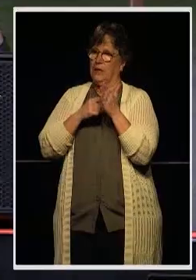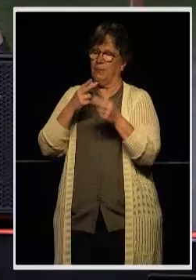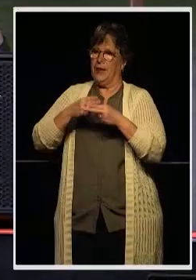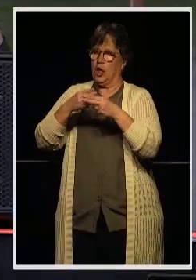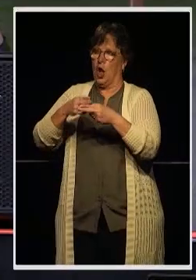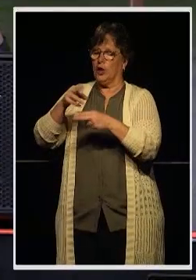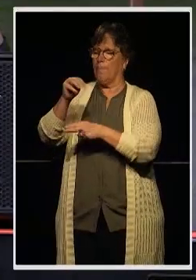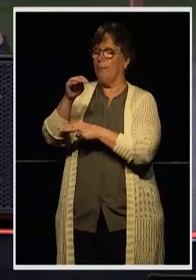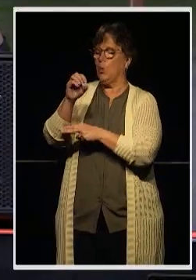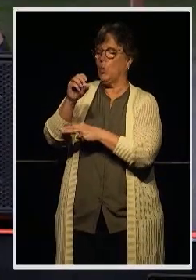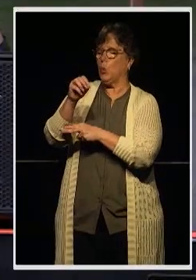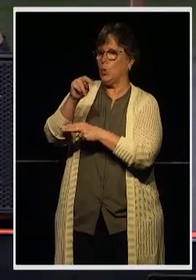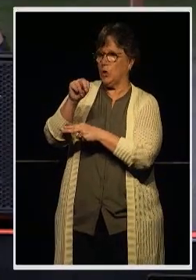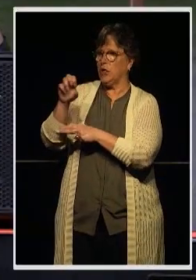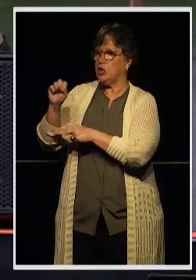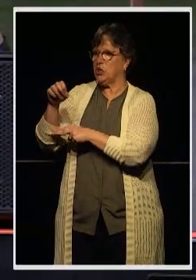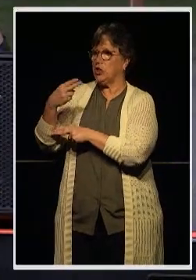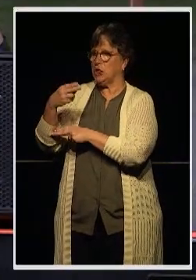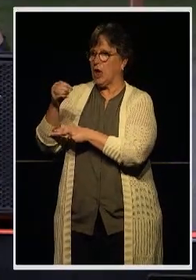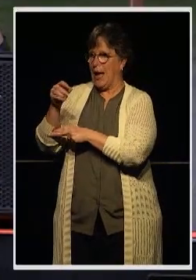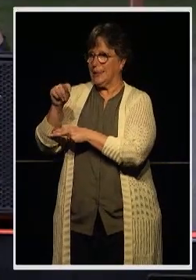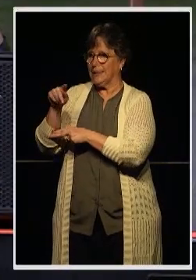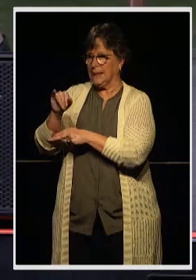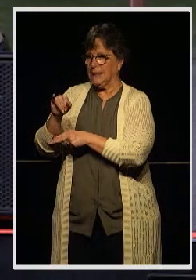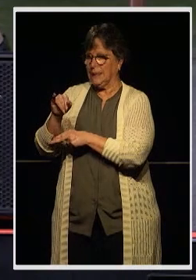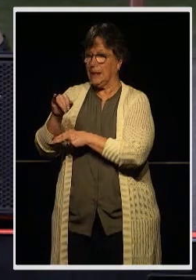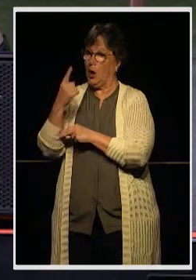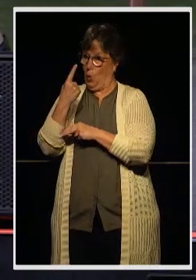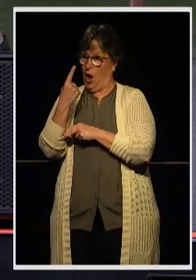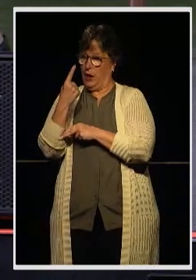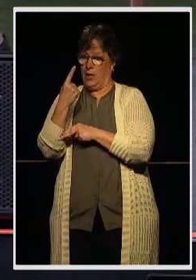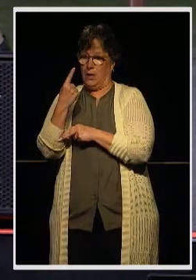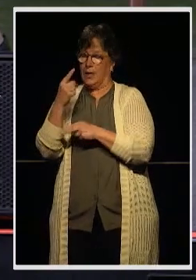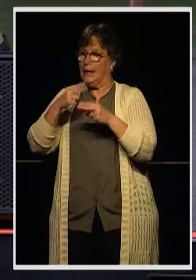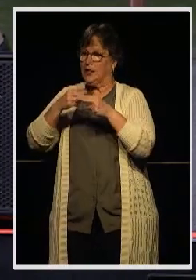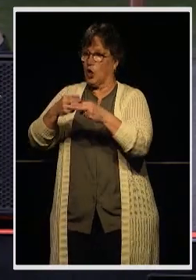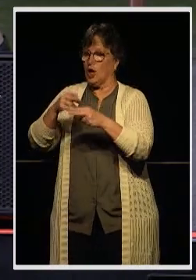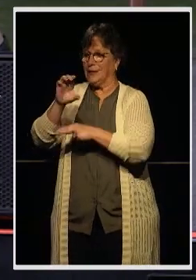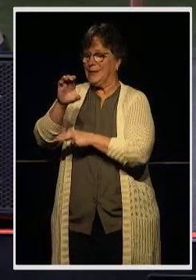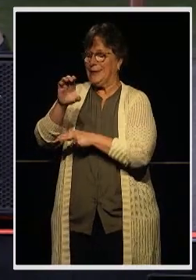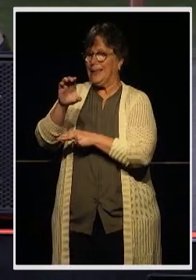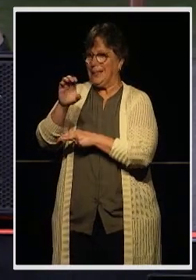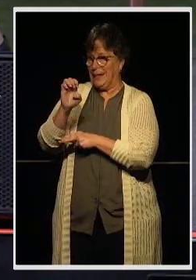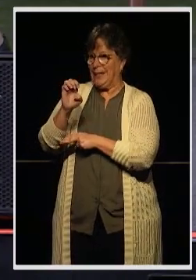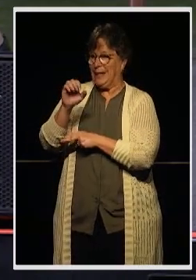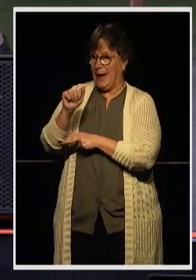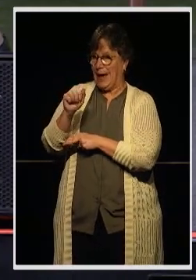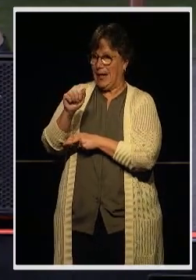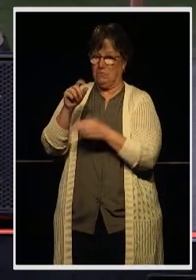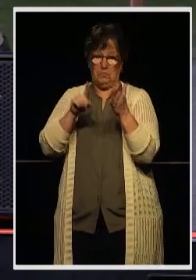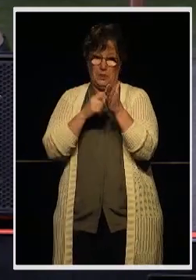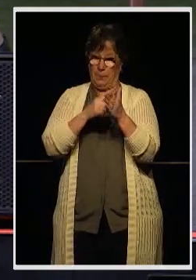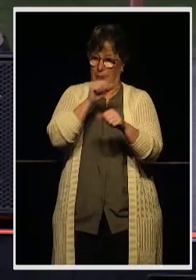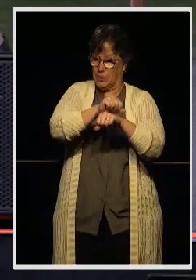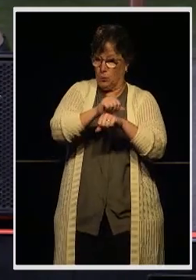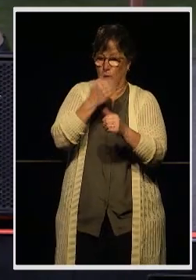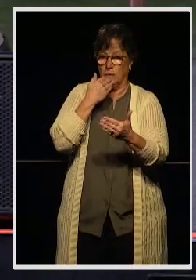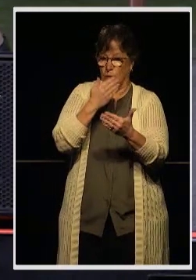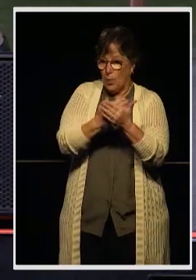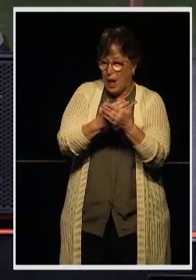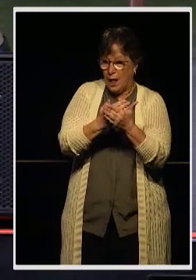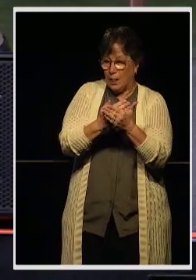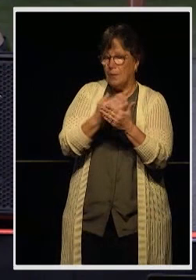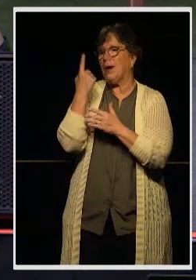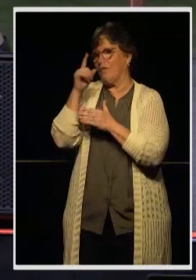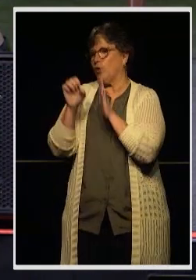And one of the moonshots is CEA. And sometimes with CEA, it works well. And for example,